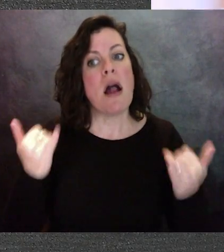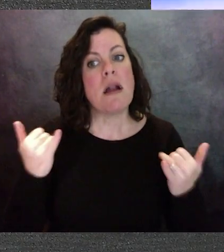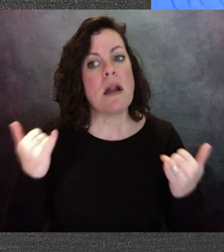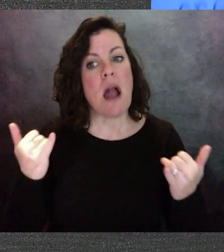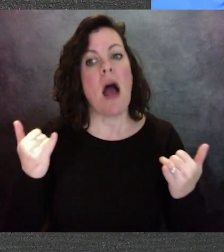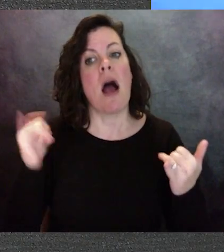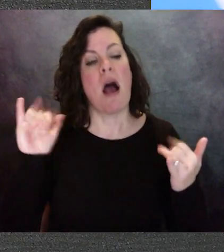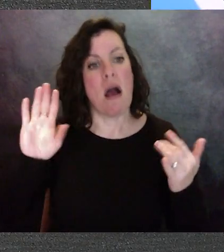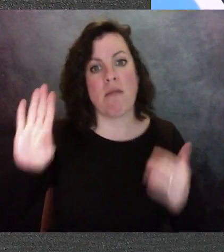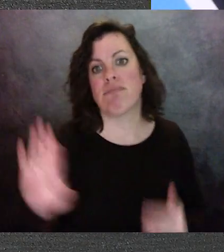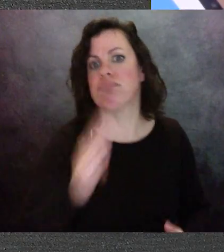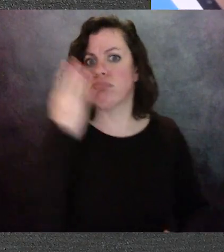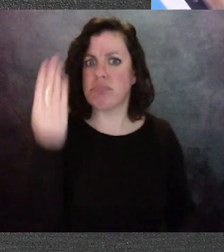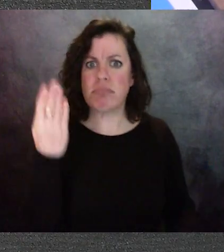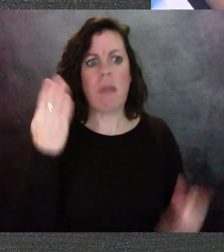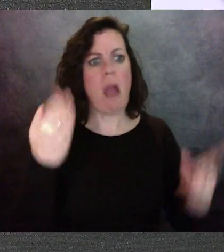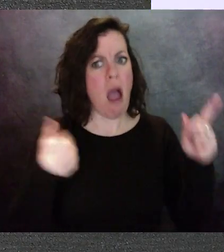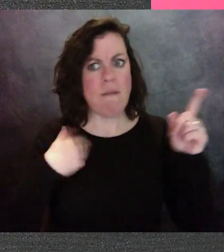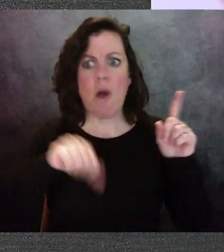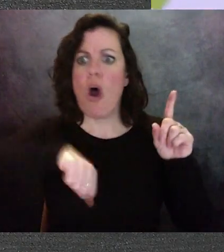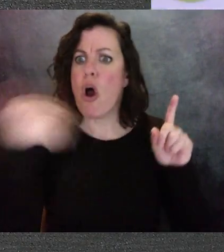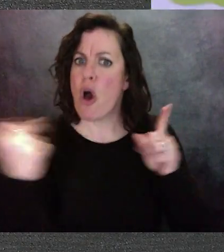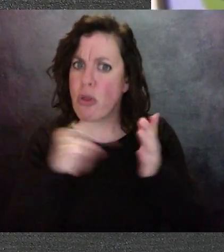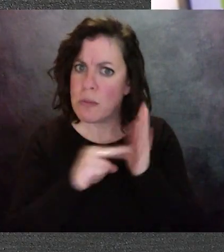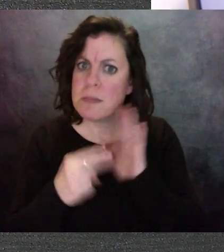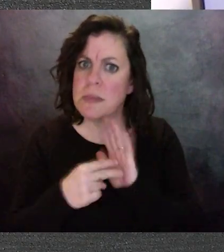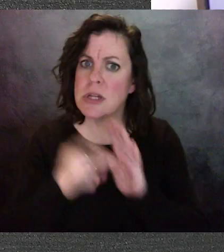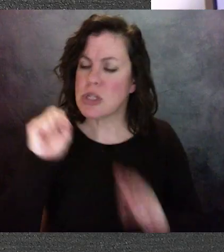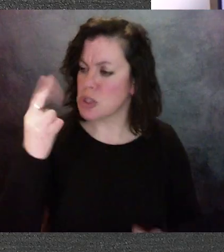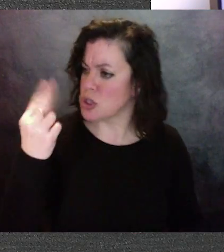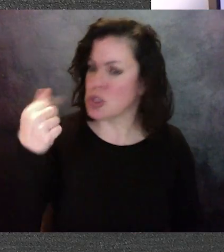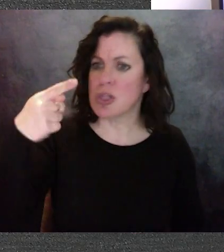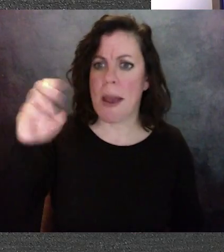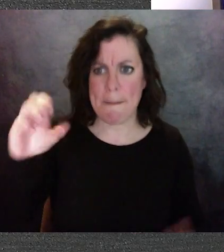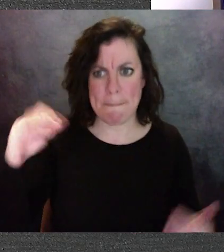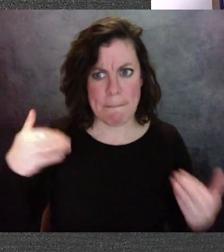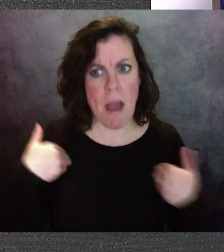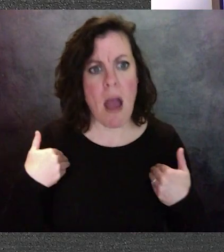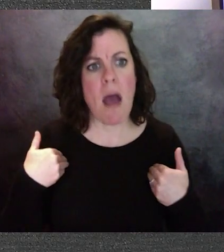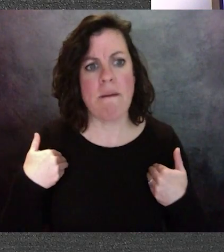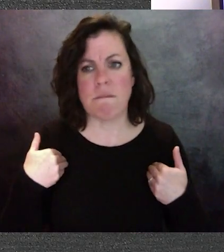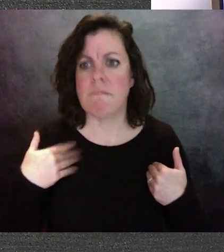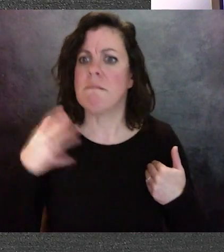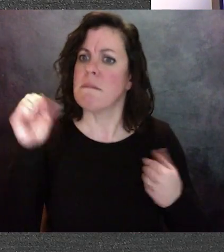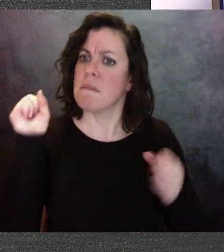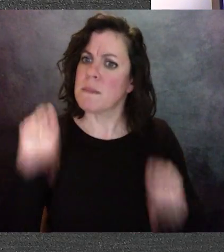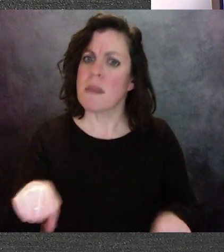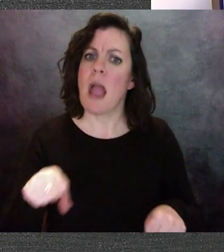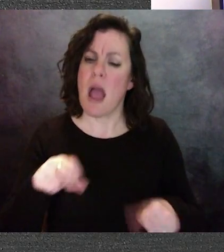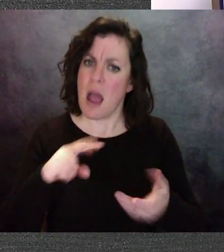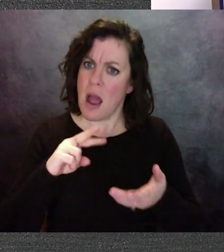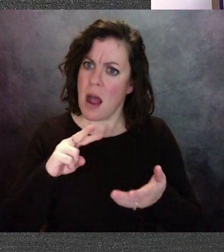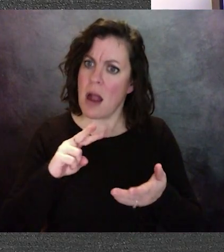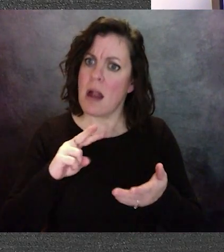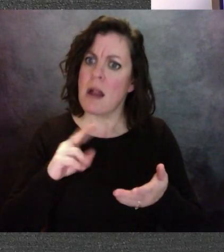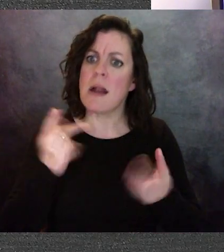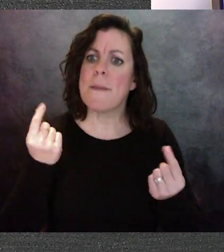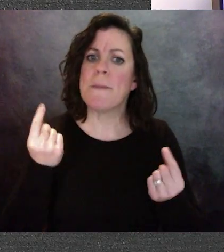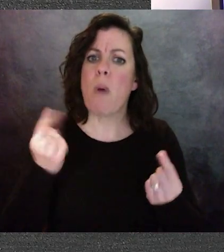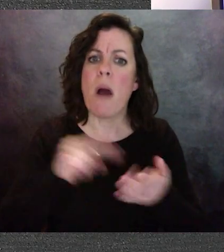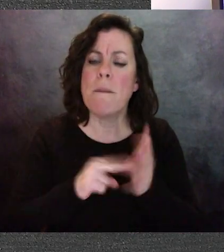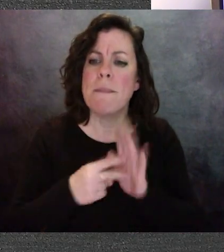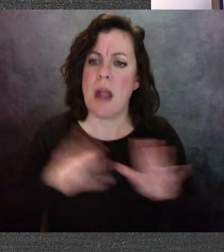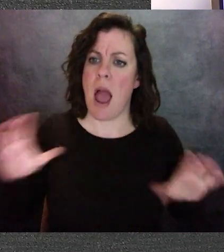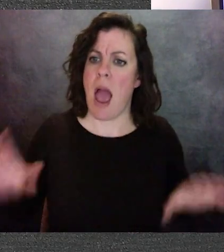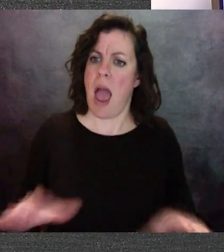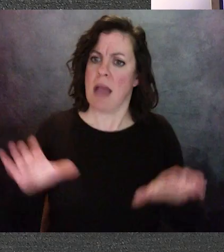you another meaning of the word shape. Shape can also be an action or to create something. For